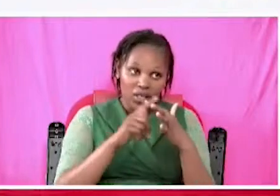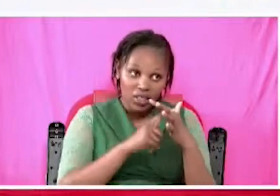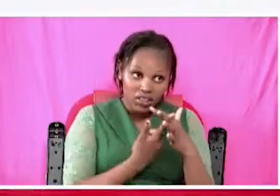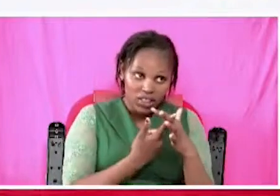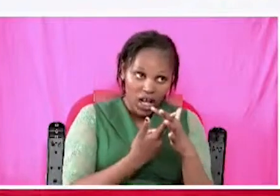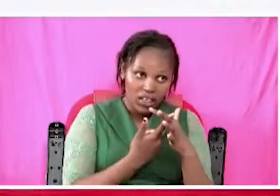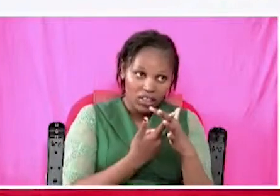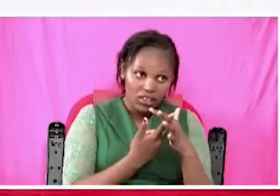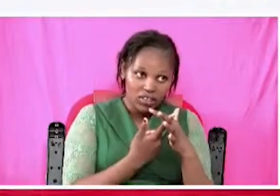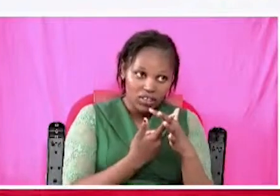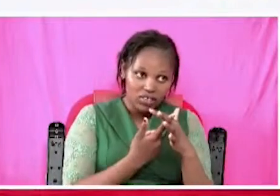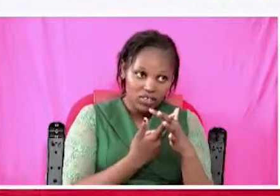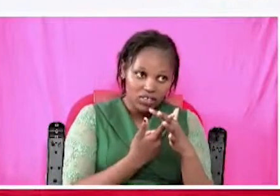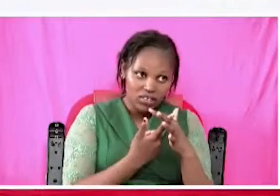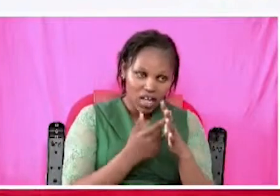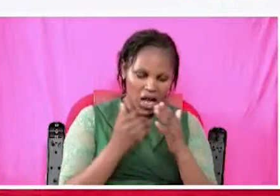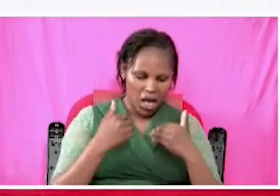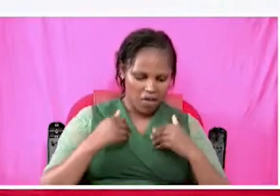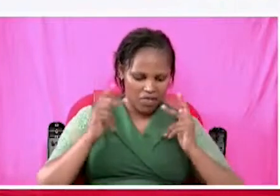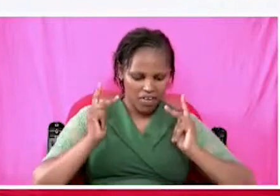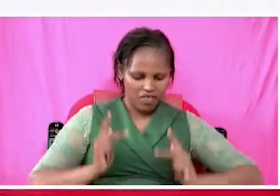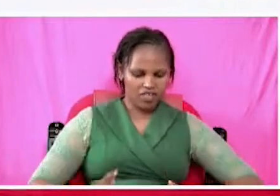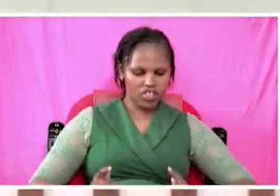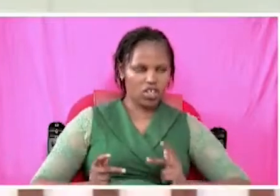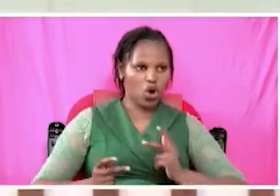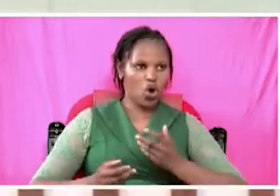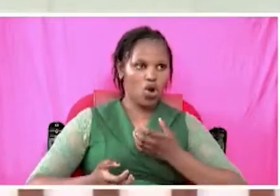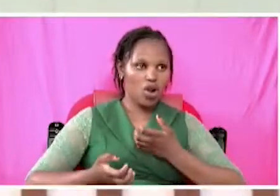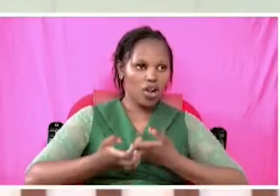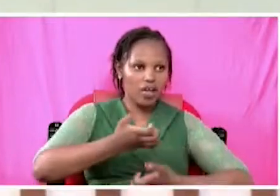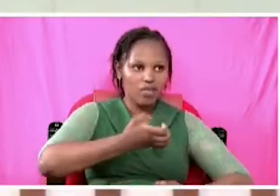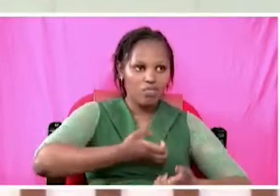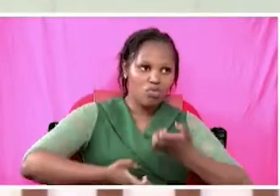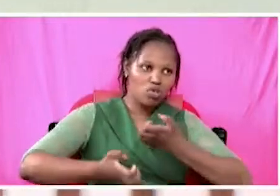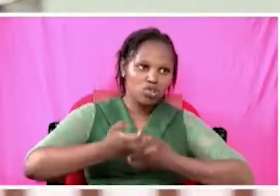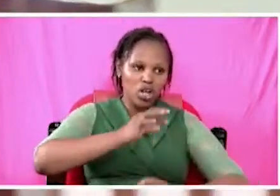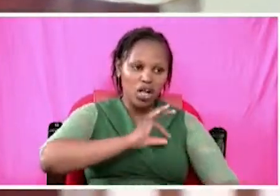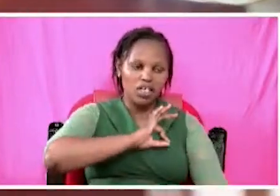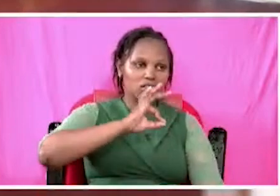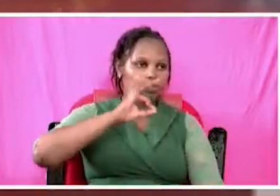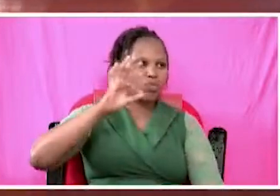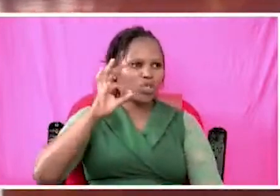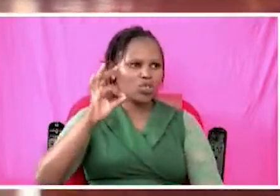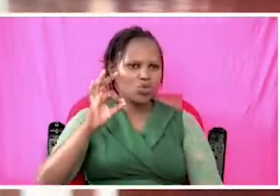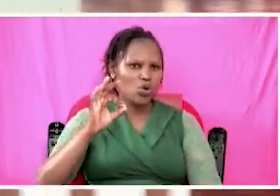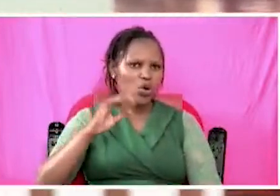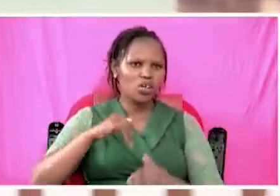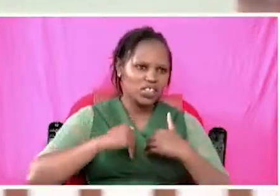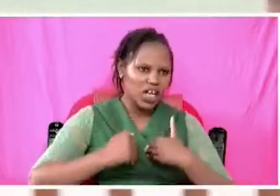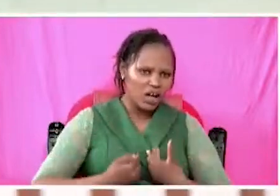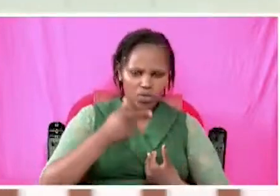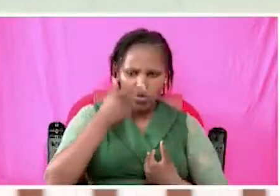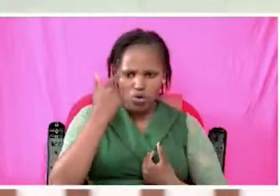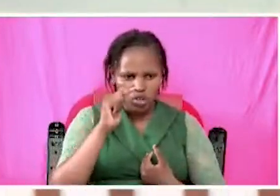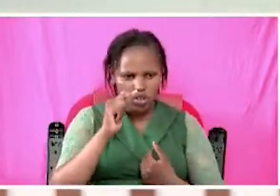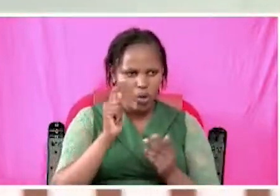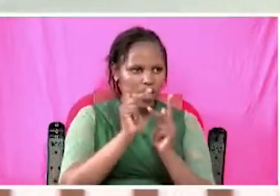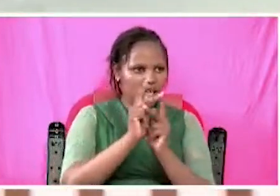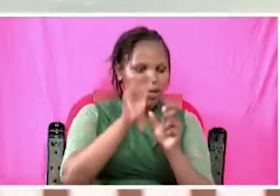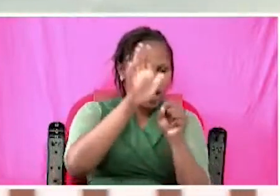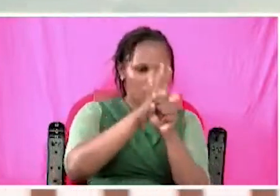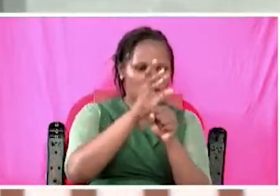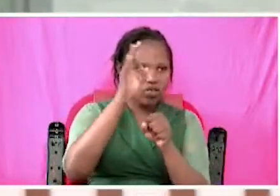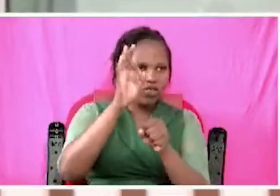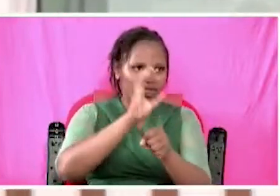dealing with physical, emotional, and spiritual exhaustion, because you've put a lot of your energy in that